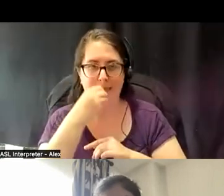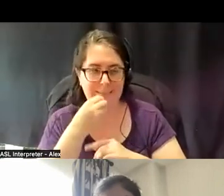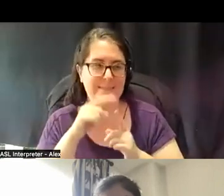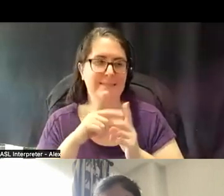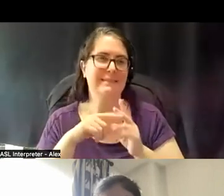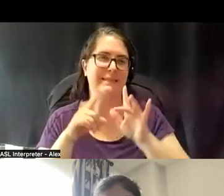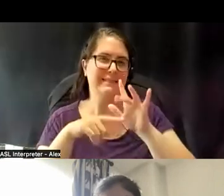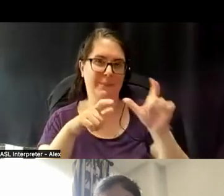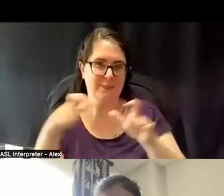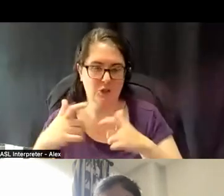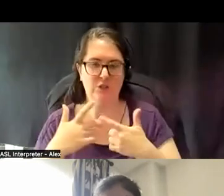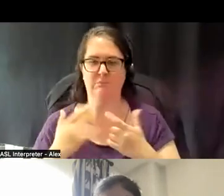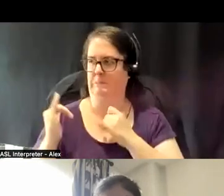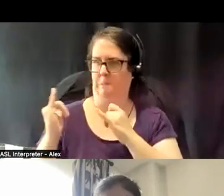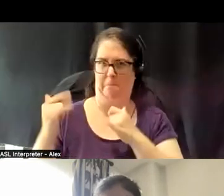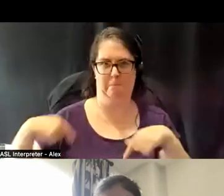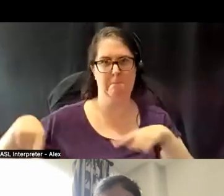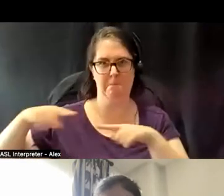my community do the same. And